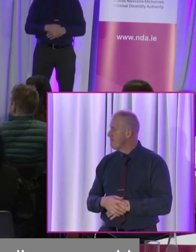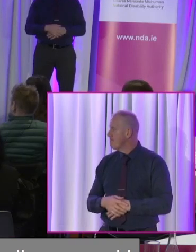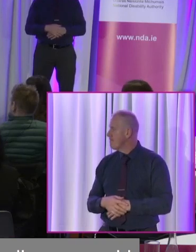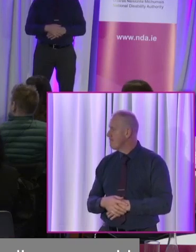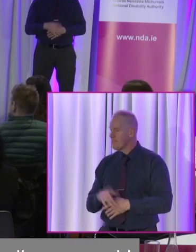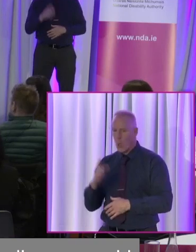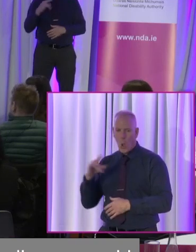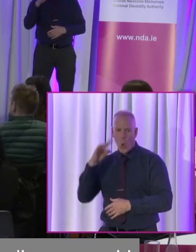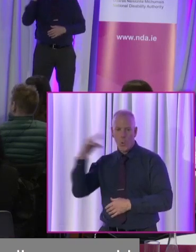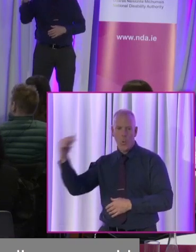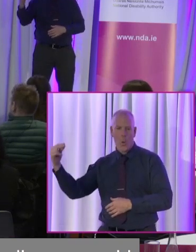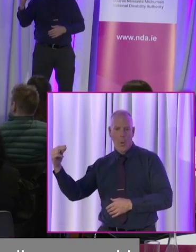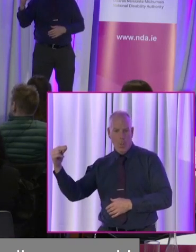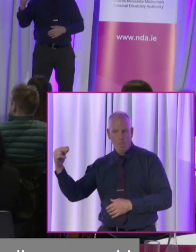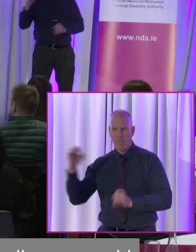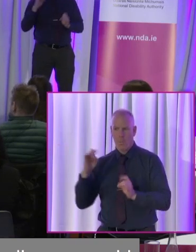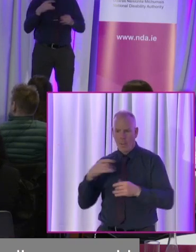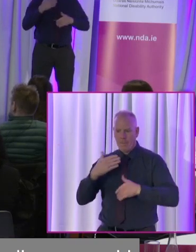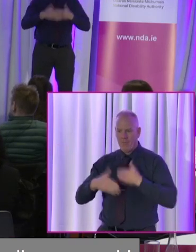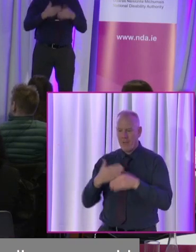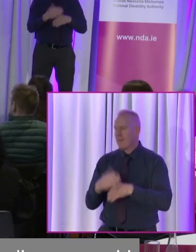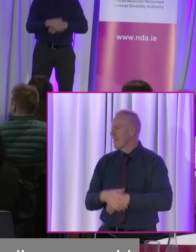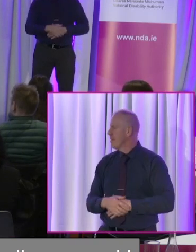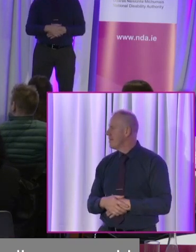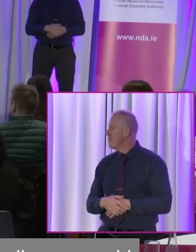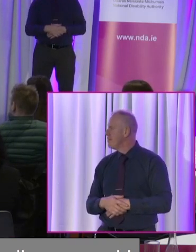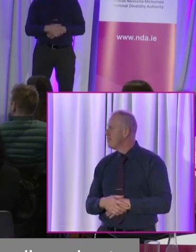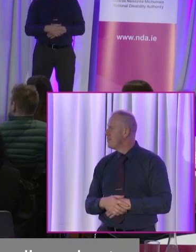I heard a no, so I'm going to take that as an executive no.